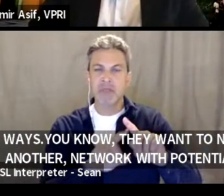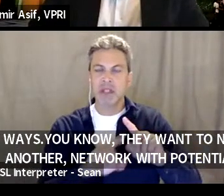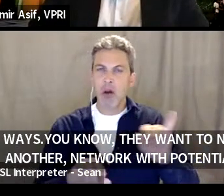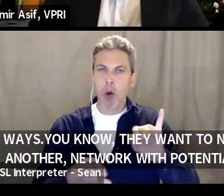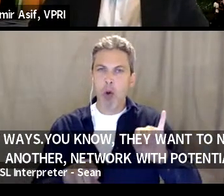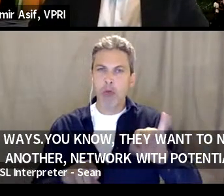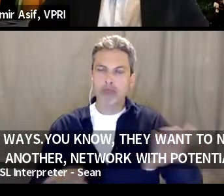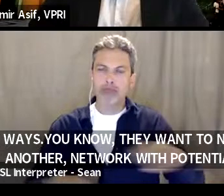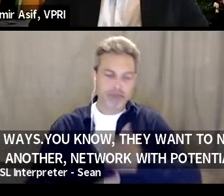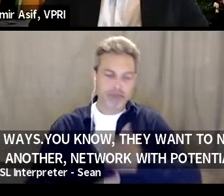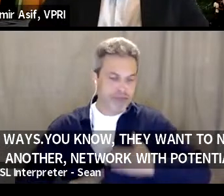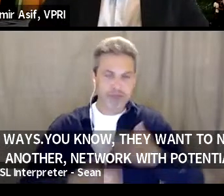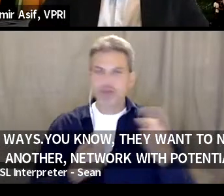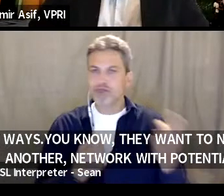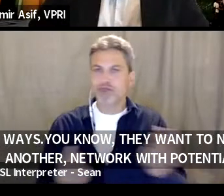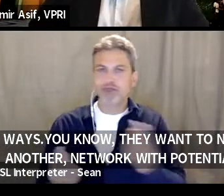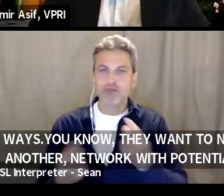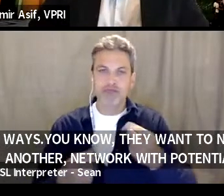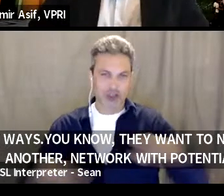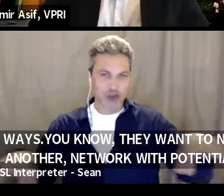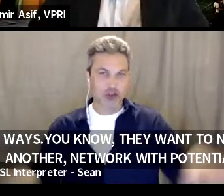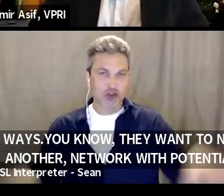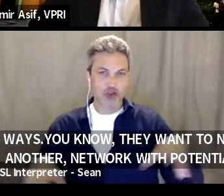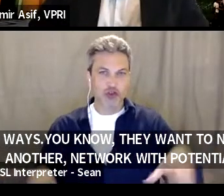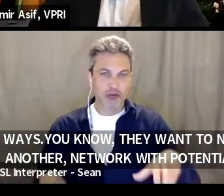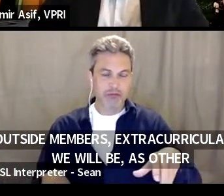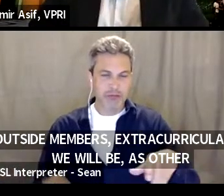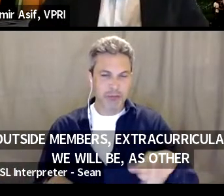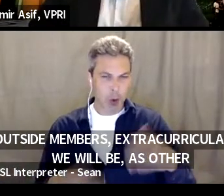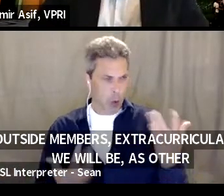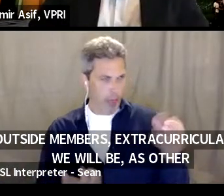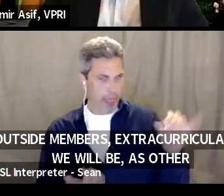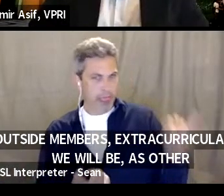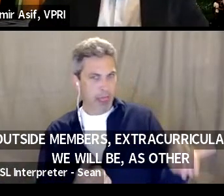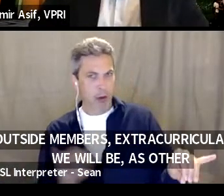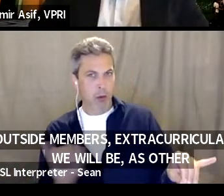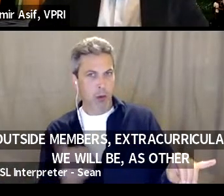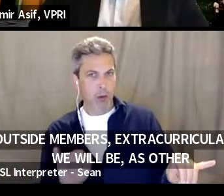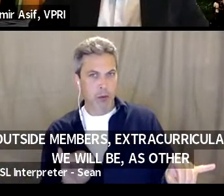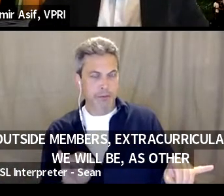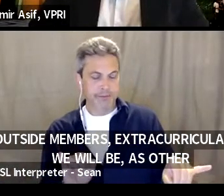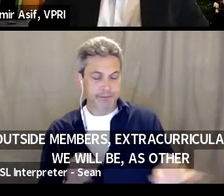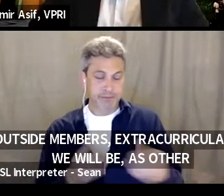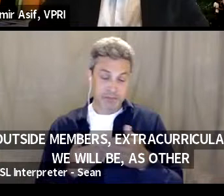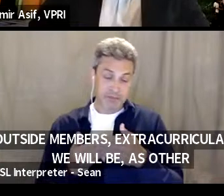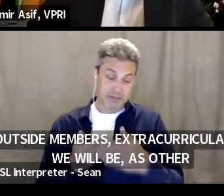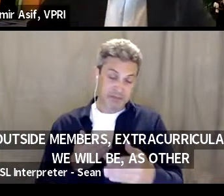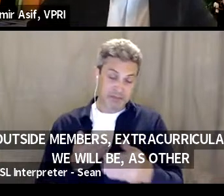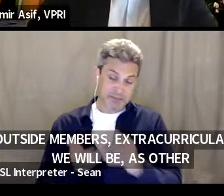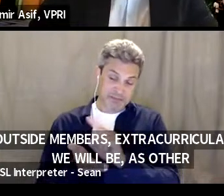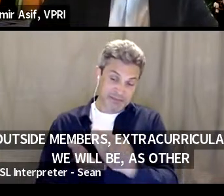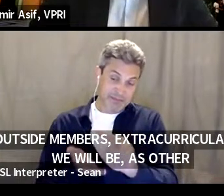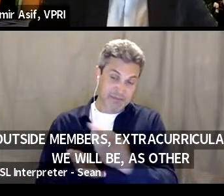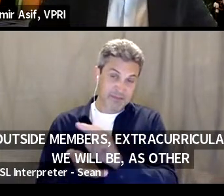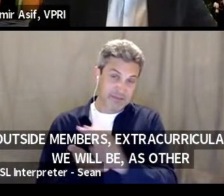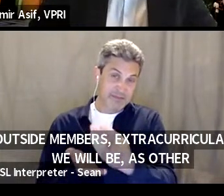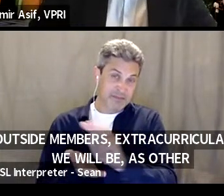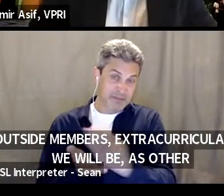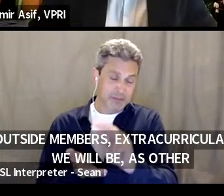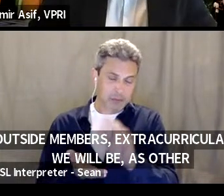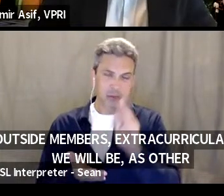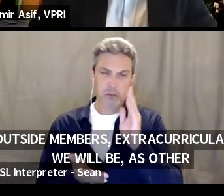as other universities, developing a plan over the next couple of weeks that will